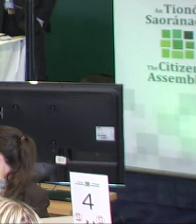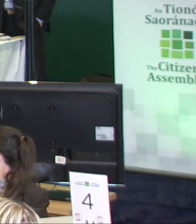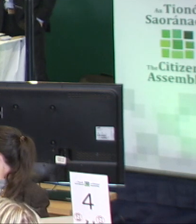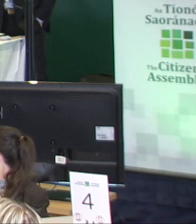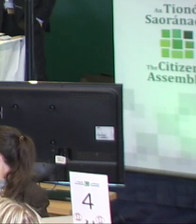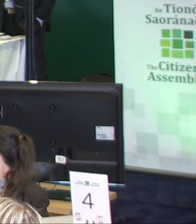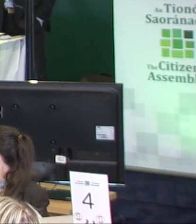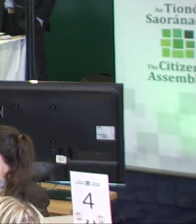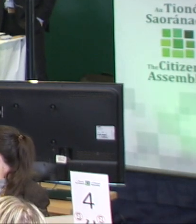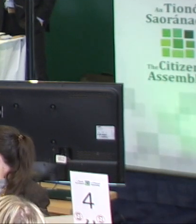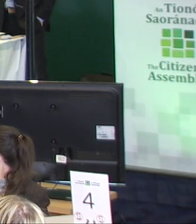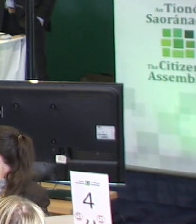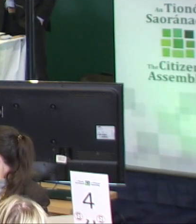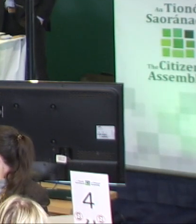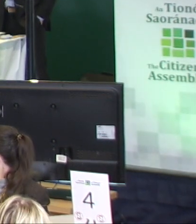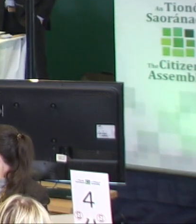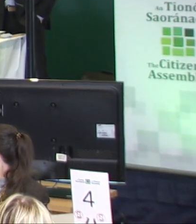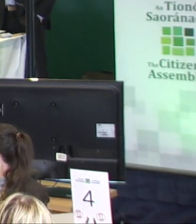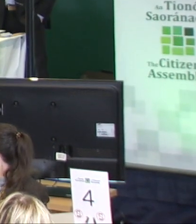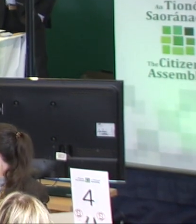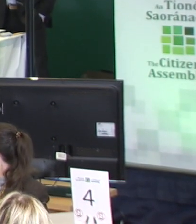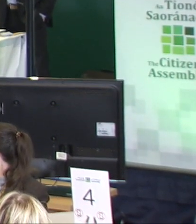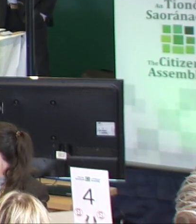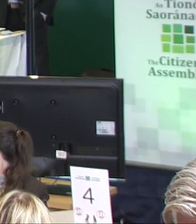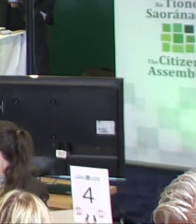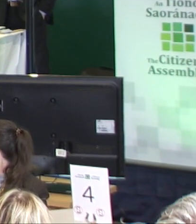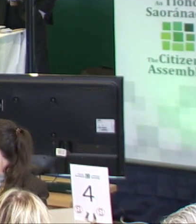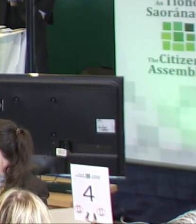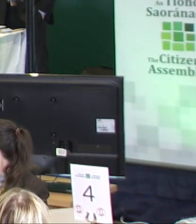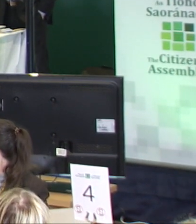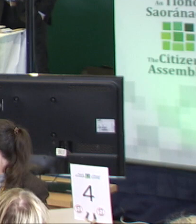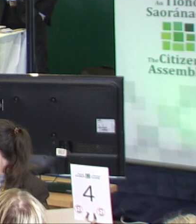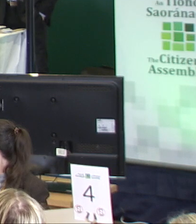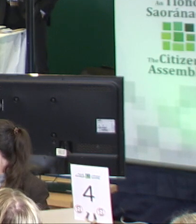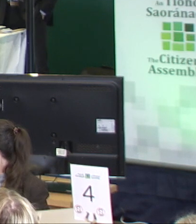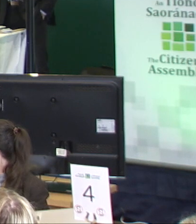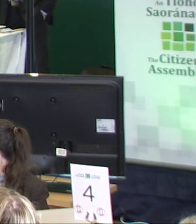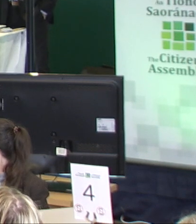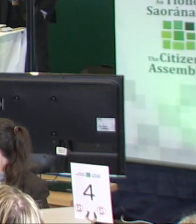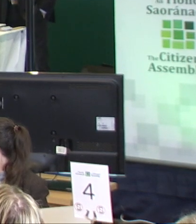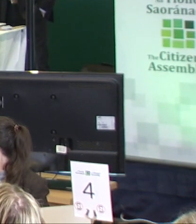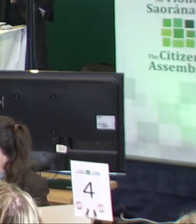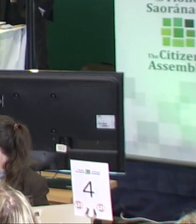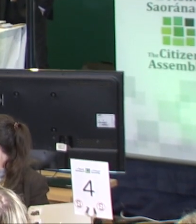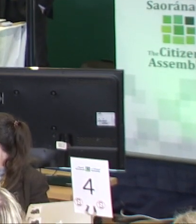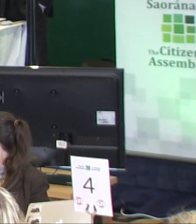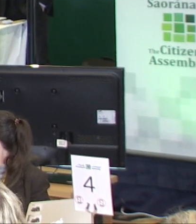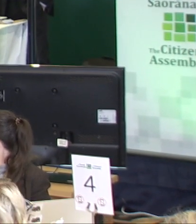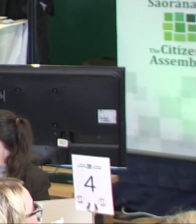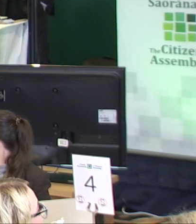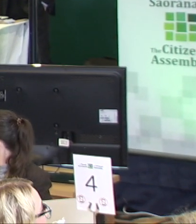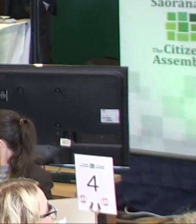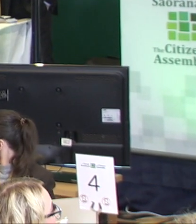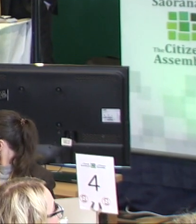complete the count for that, and we will come back and we'll tell you the count. Unfortunately, we can't proceed to the next phase till we know the answer to the first question, so we'll